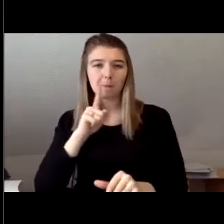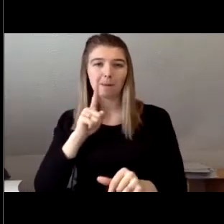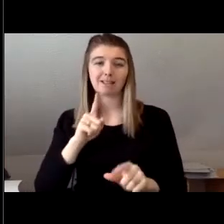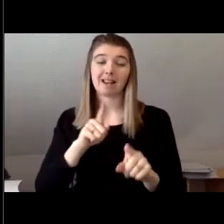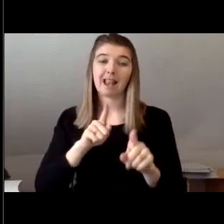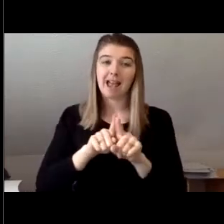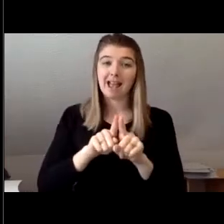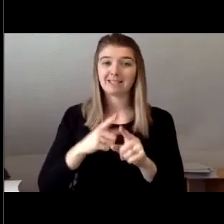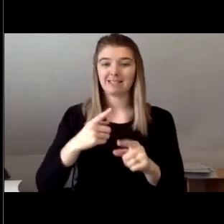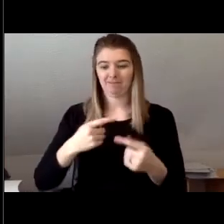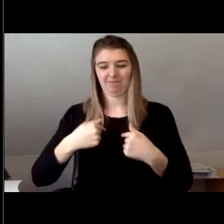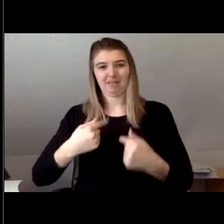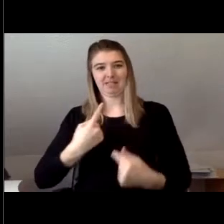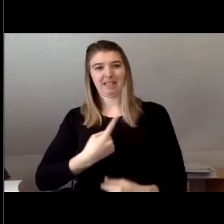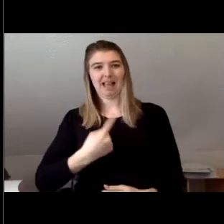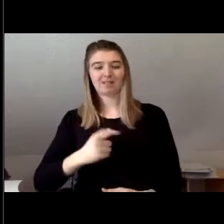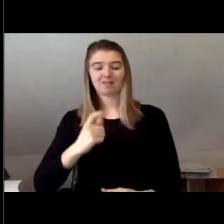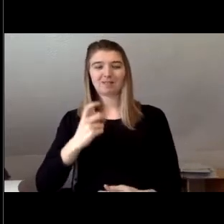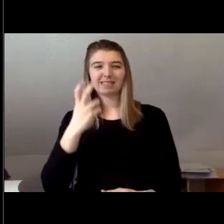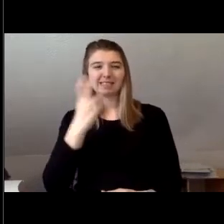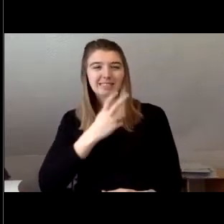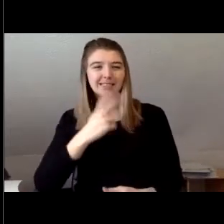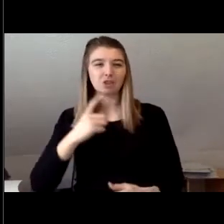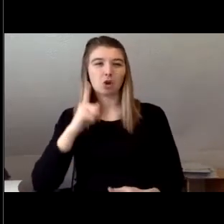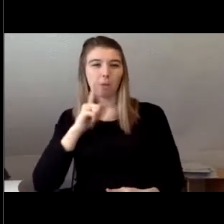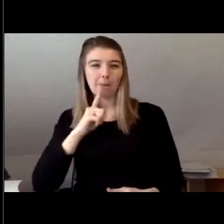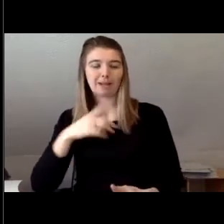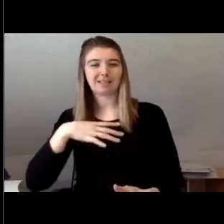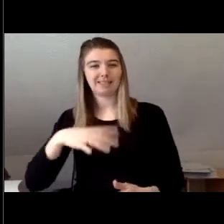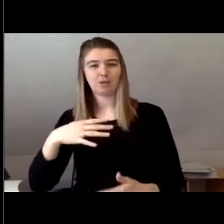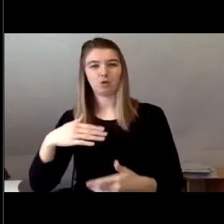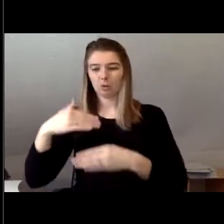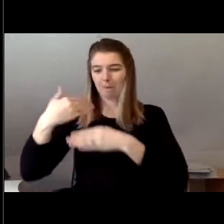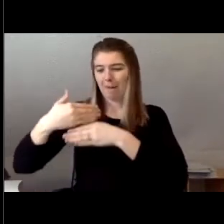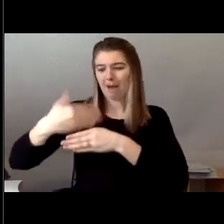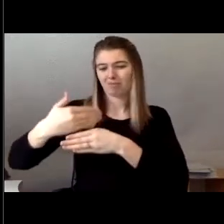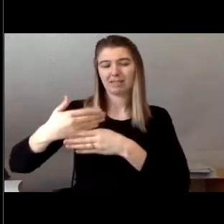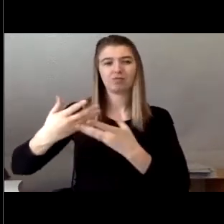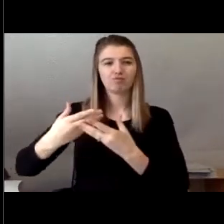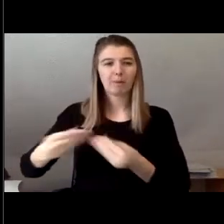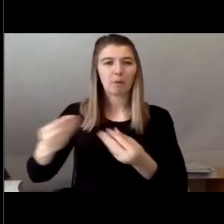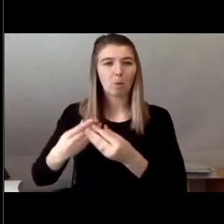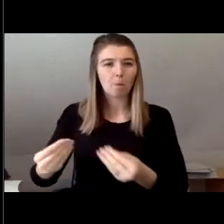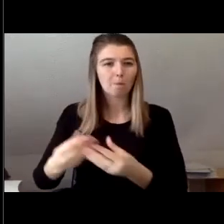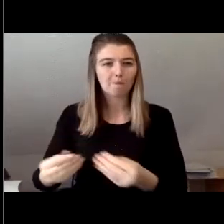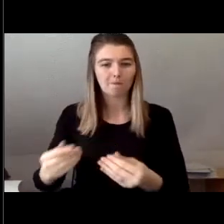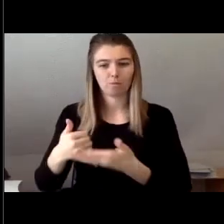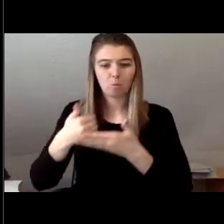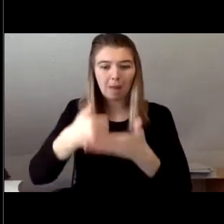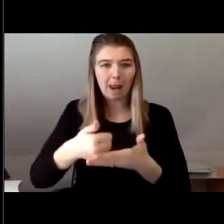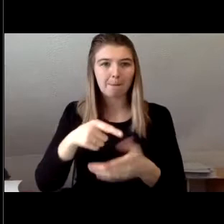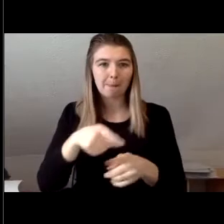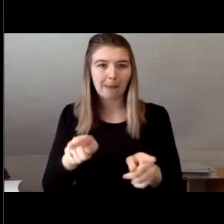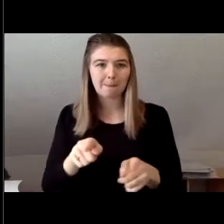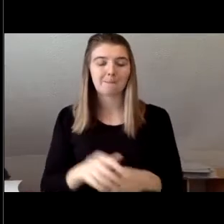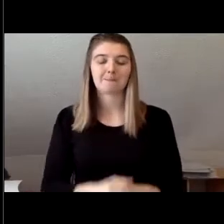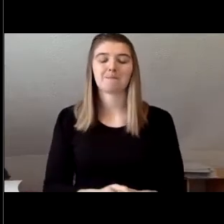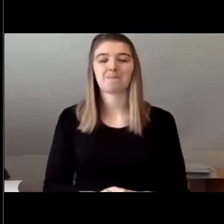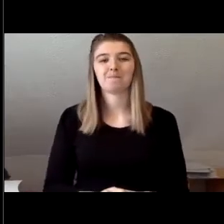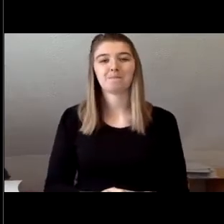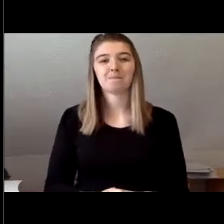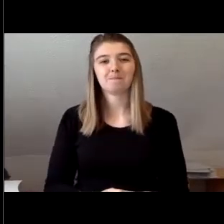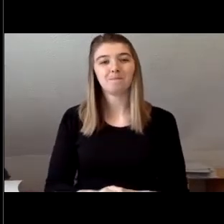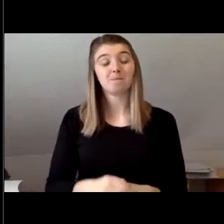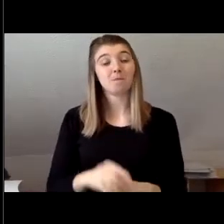barriers around us and behind us. And the other thing that I think your network is so incredibly important for is for supporting your senior